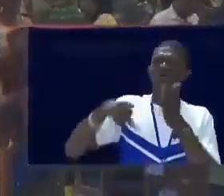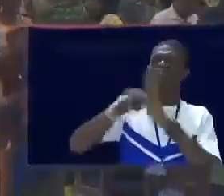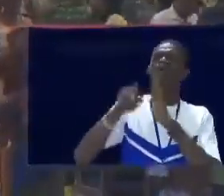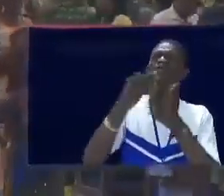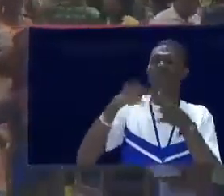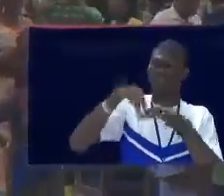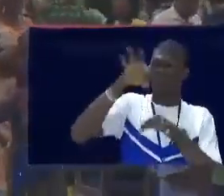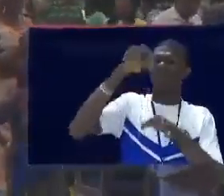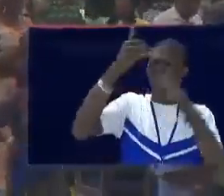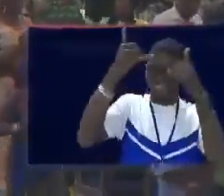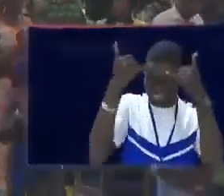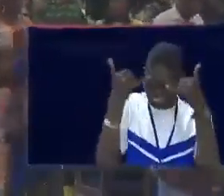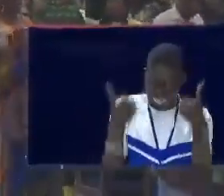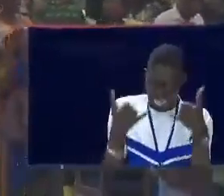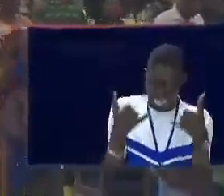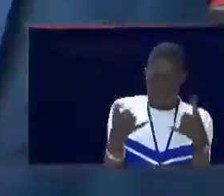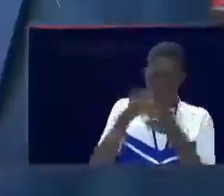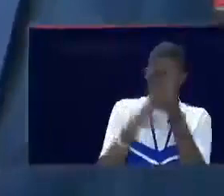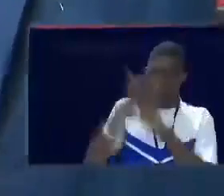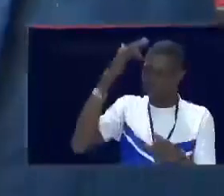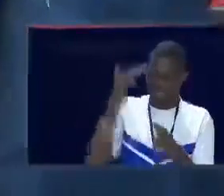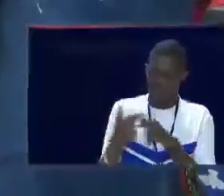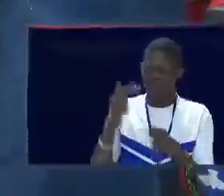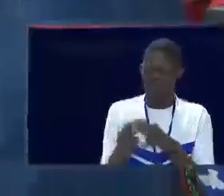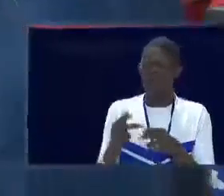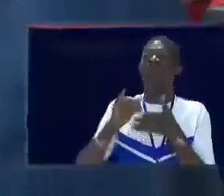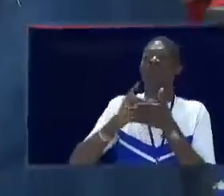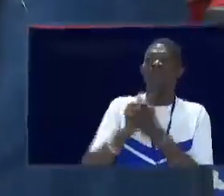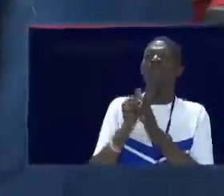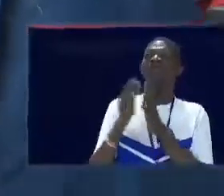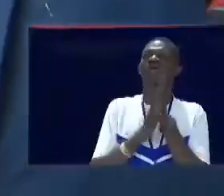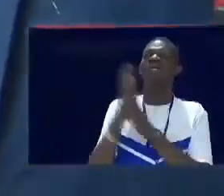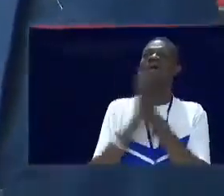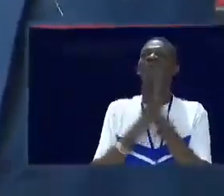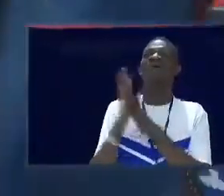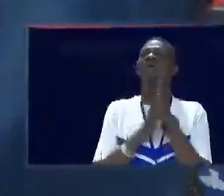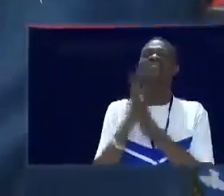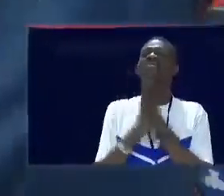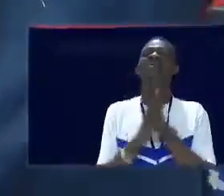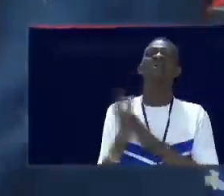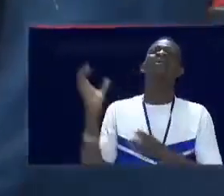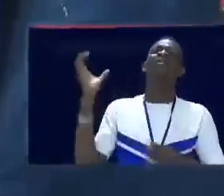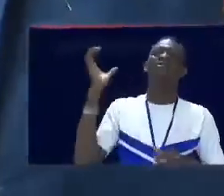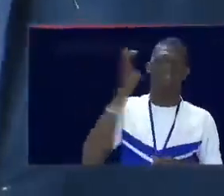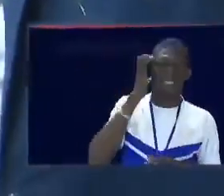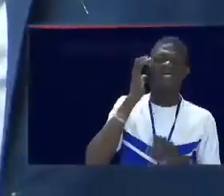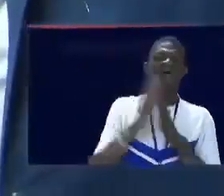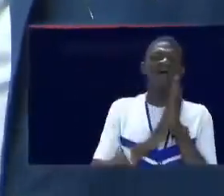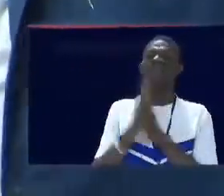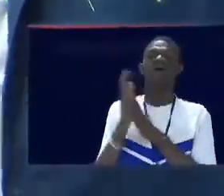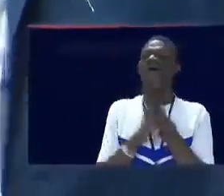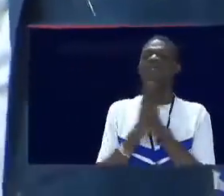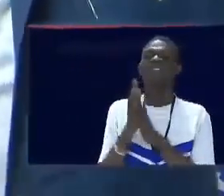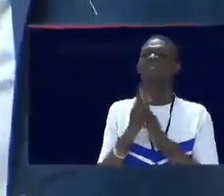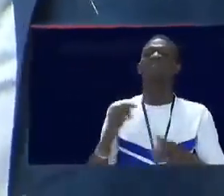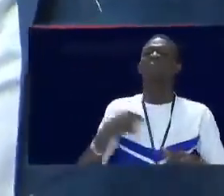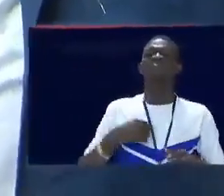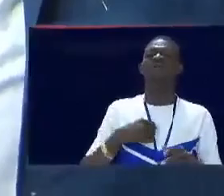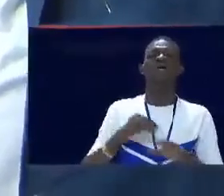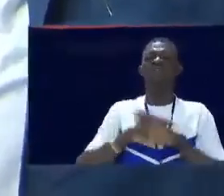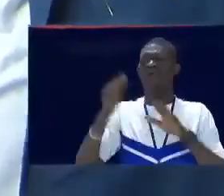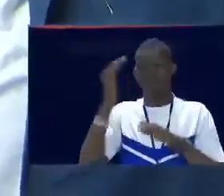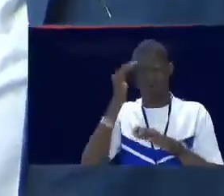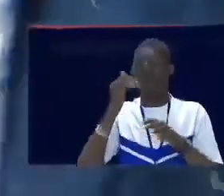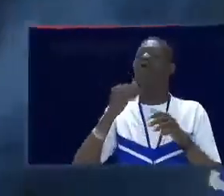now. I don't know about others. I am here alone before